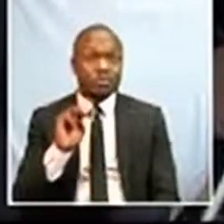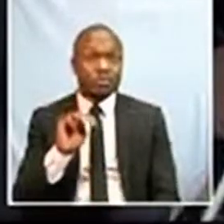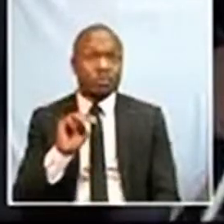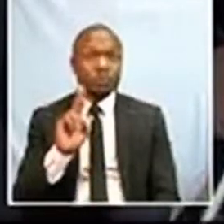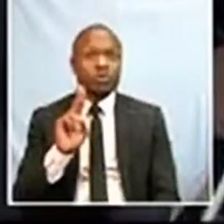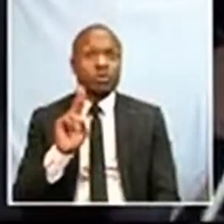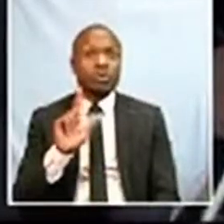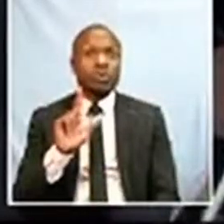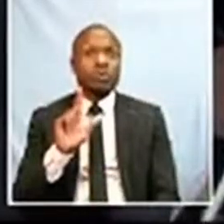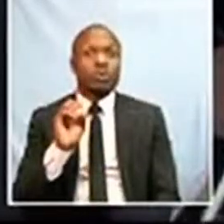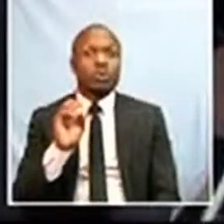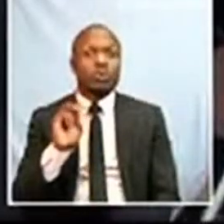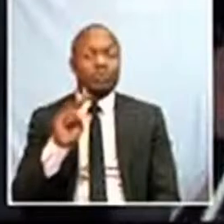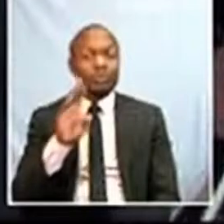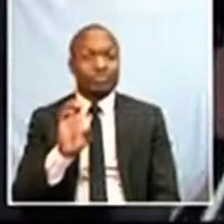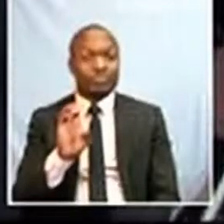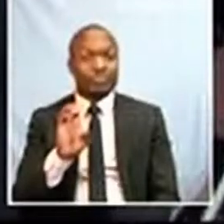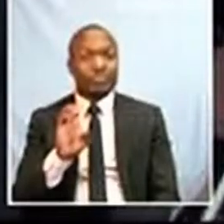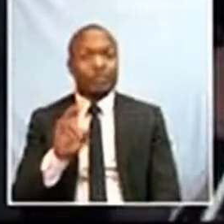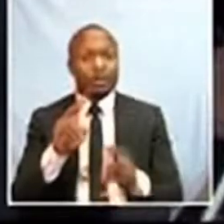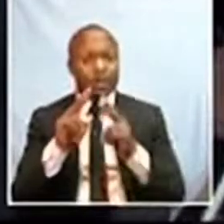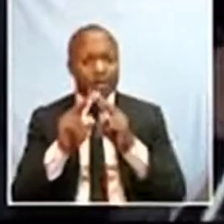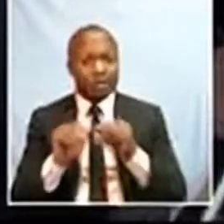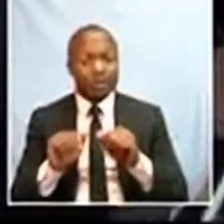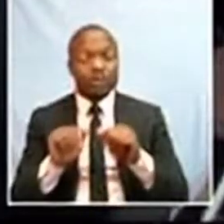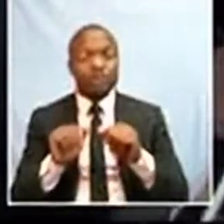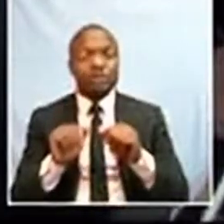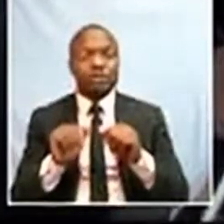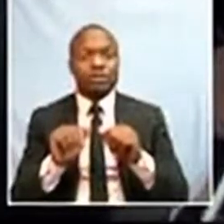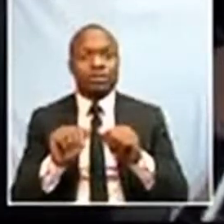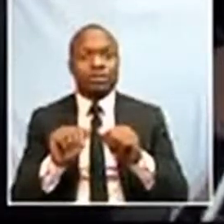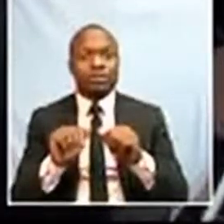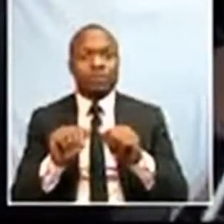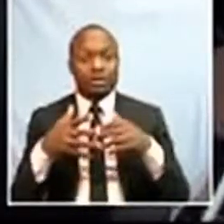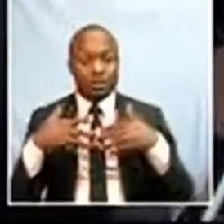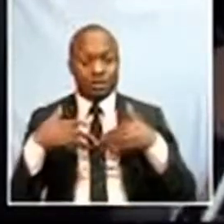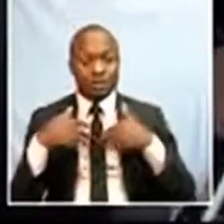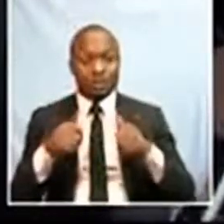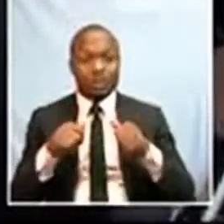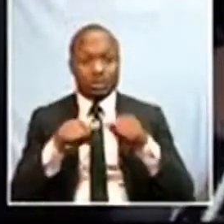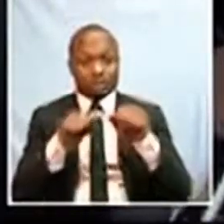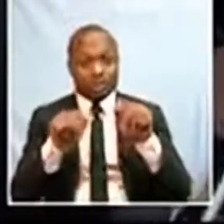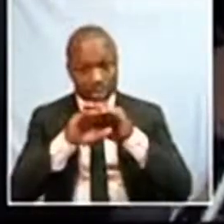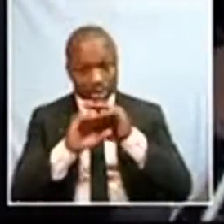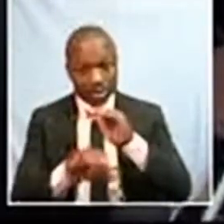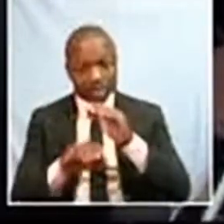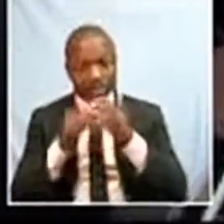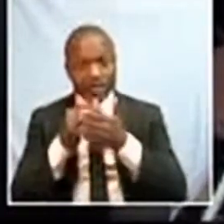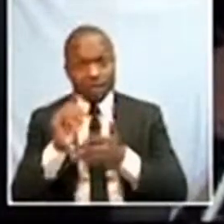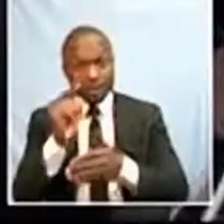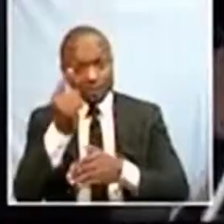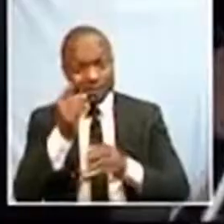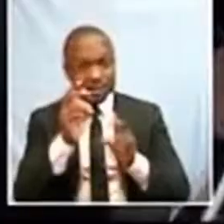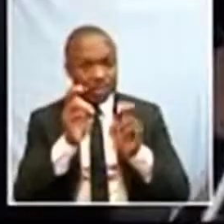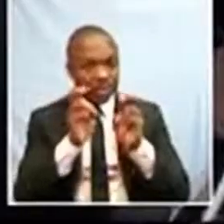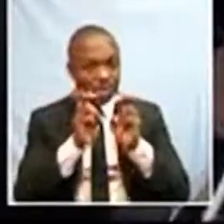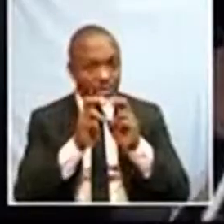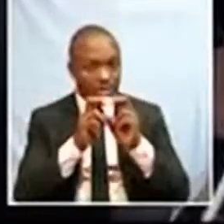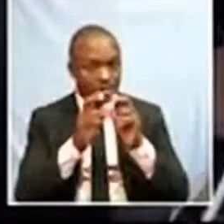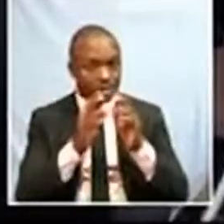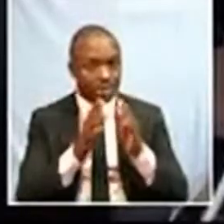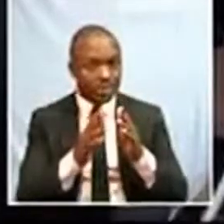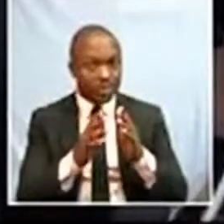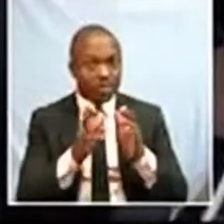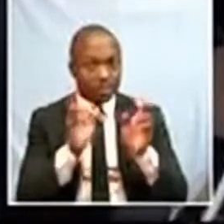Mulombe Rural Health Post is under procurement, because the first contractor,